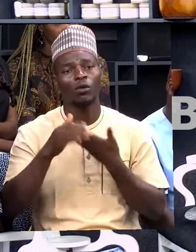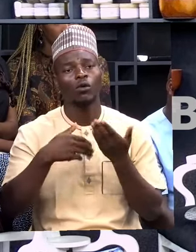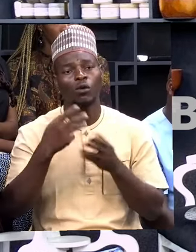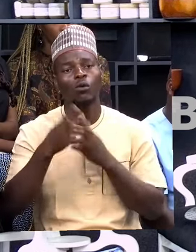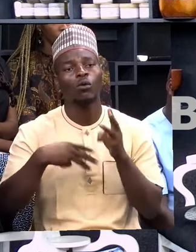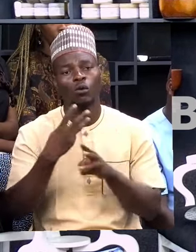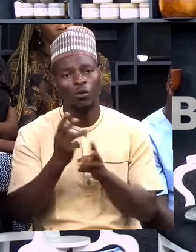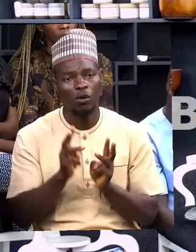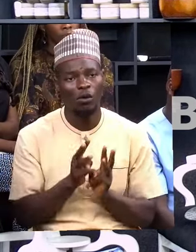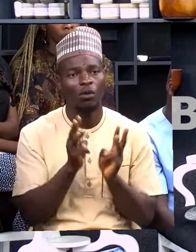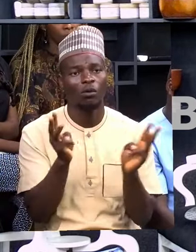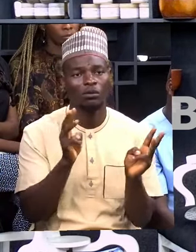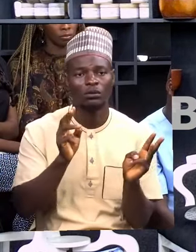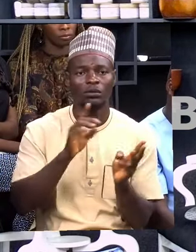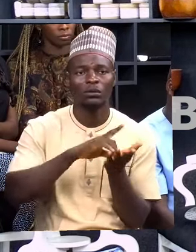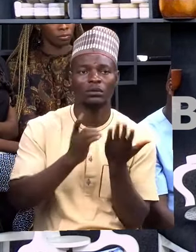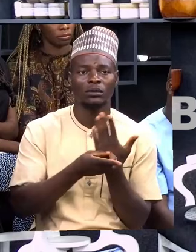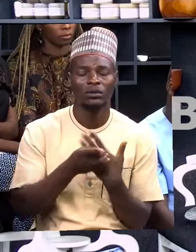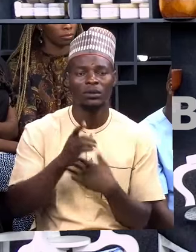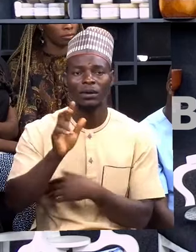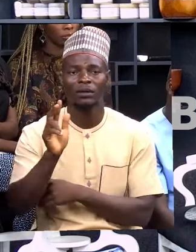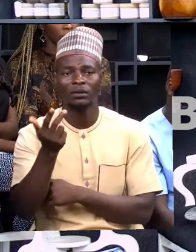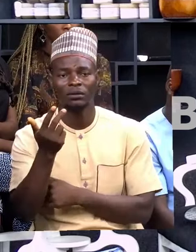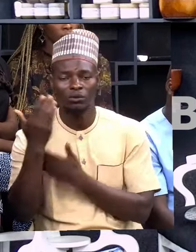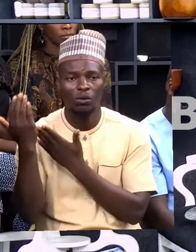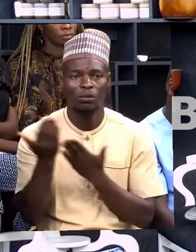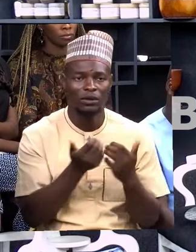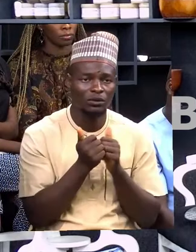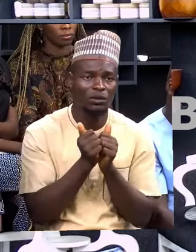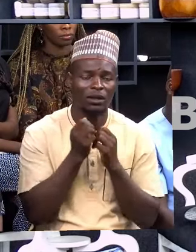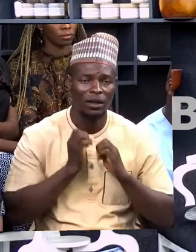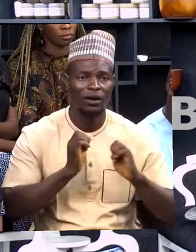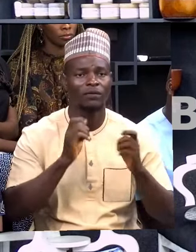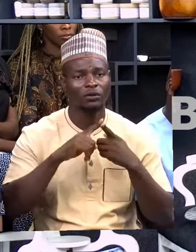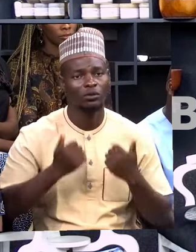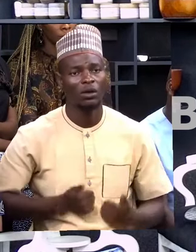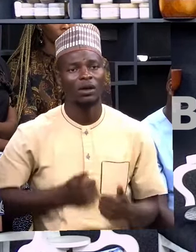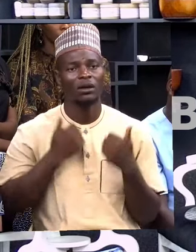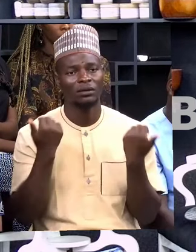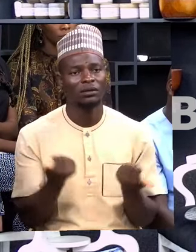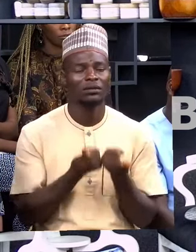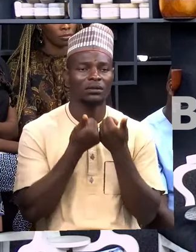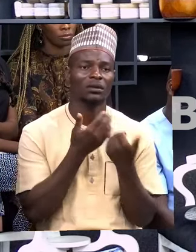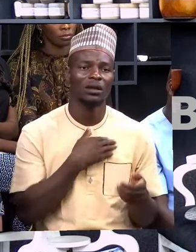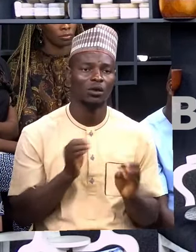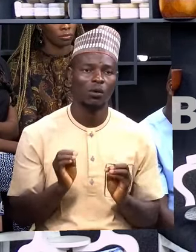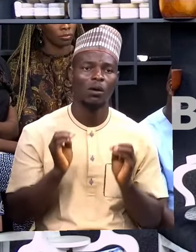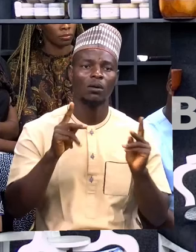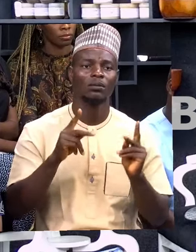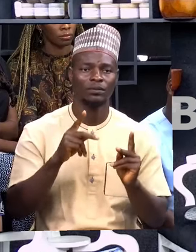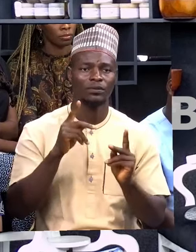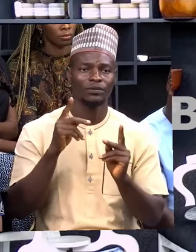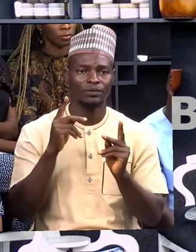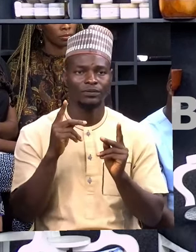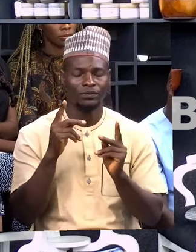December 3rd, bring together efforts to address the challenges and opportunities encountered